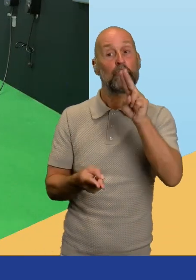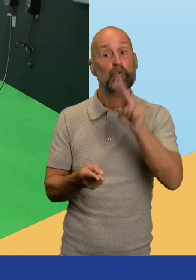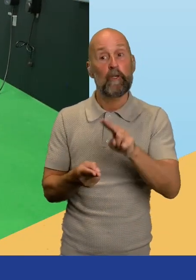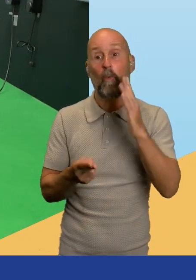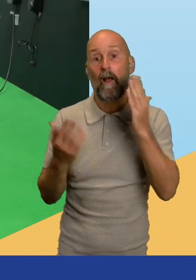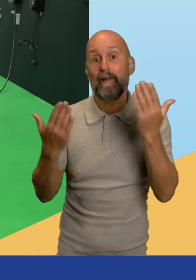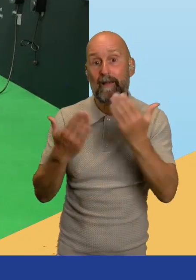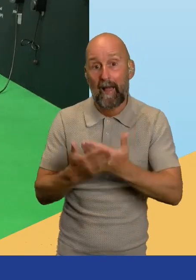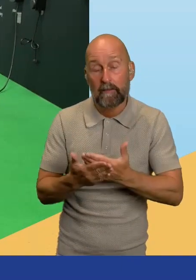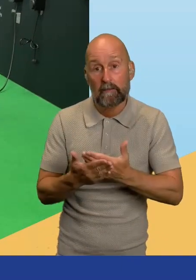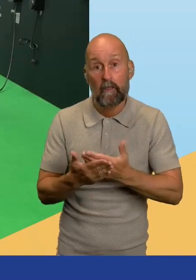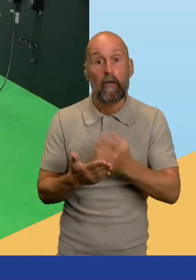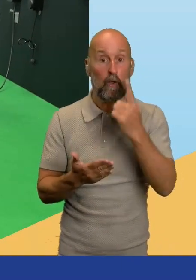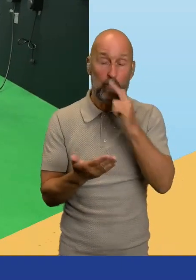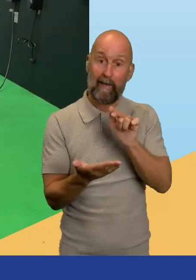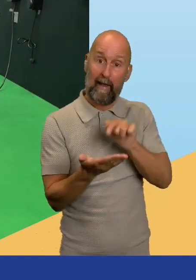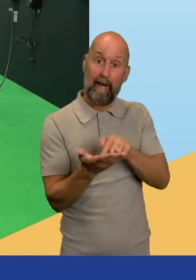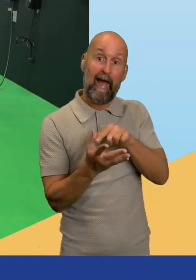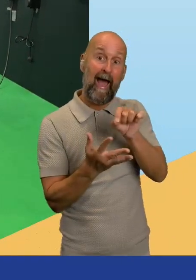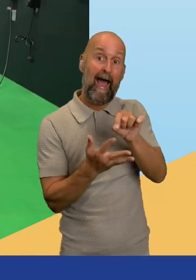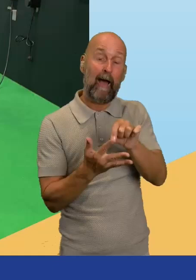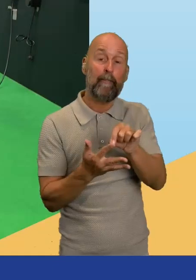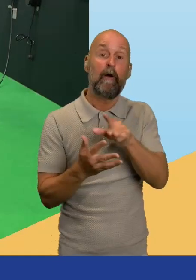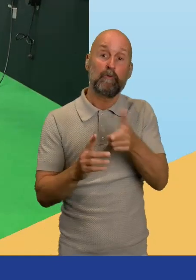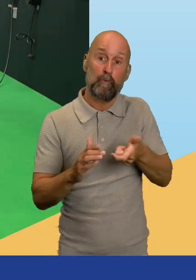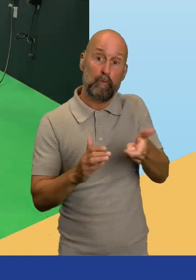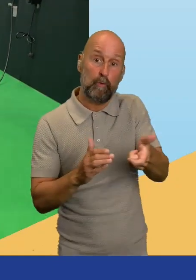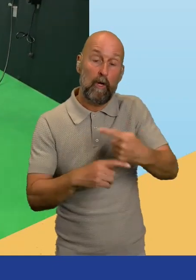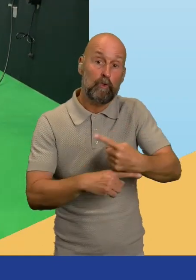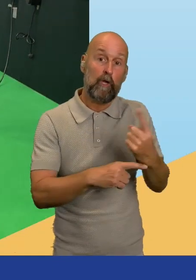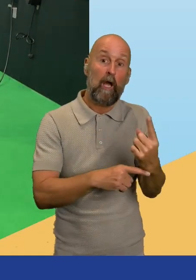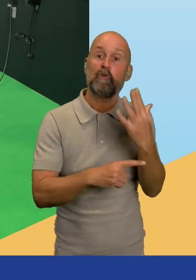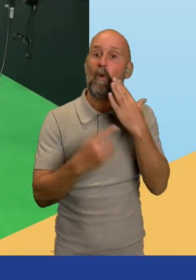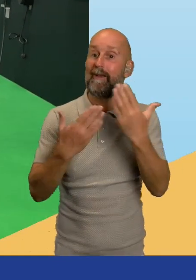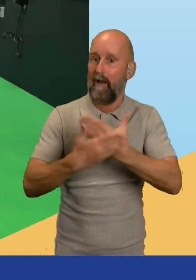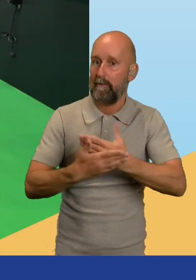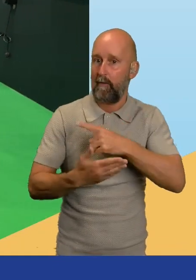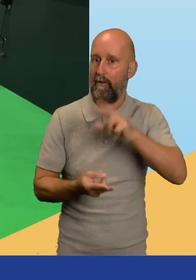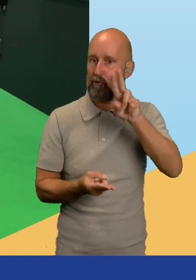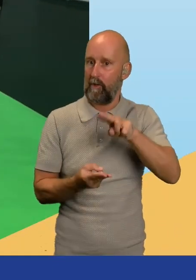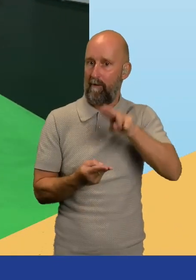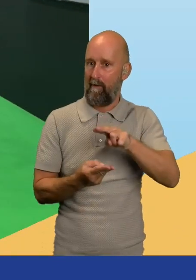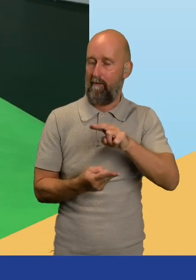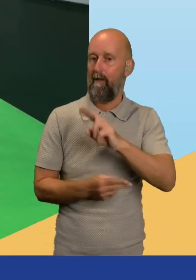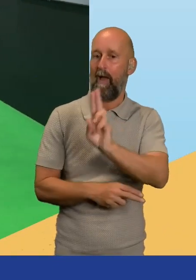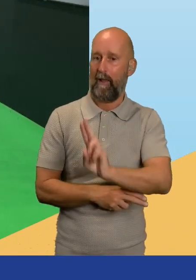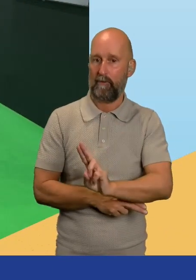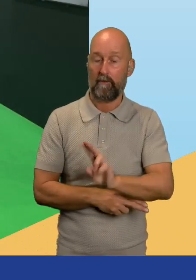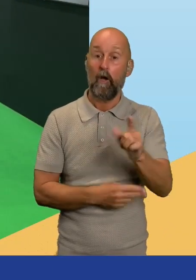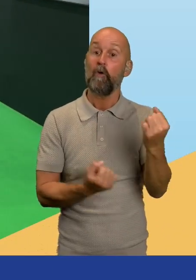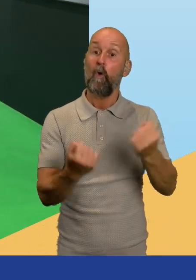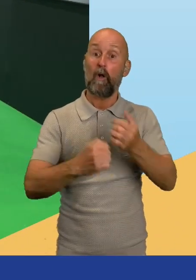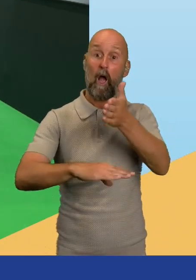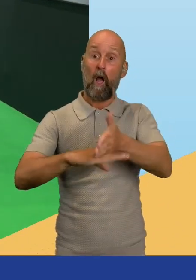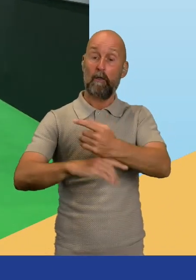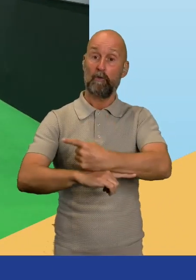charge, then you can set it in your app to charge overnight when it's cheapest. But it's as simple as that. Your car is now